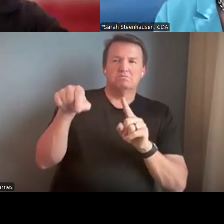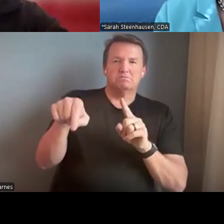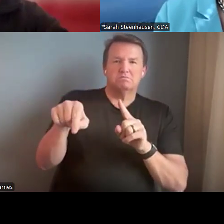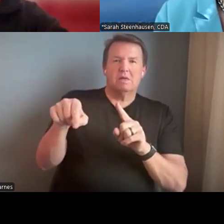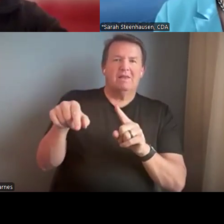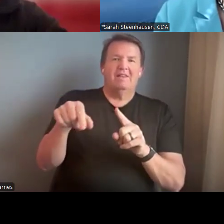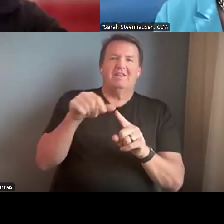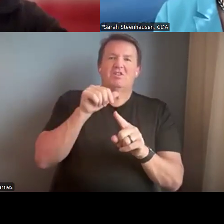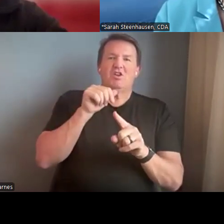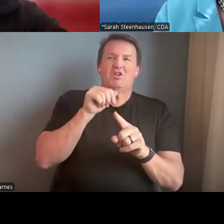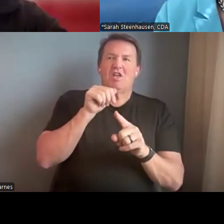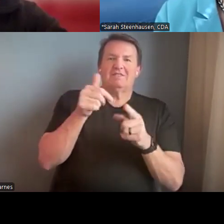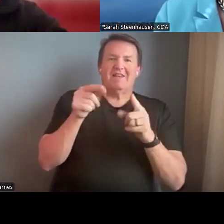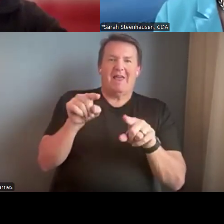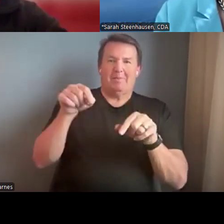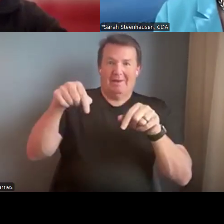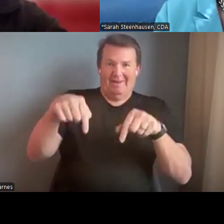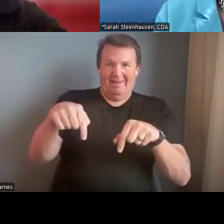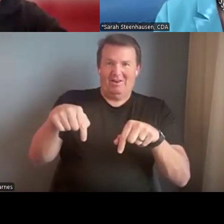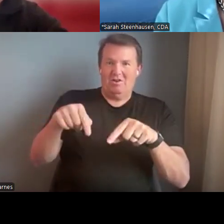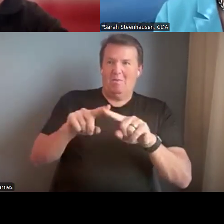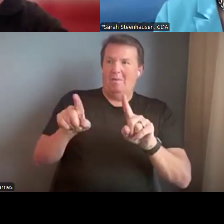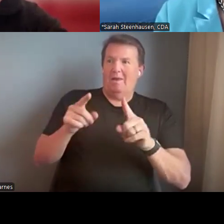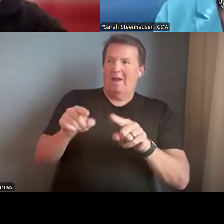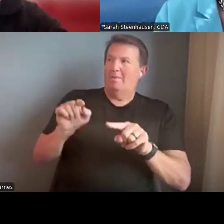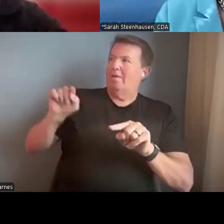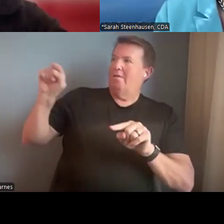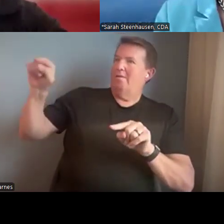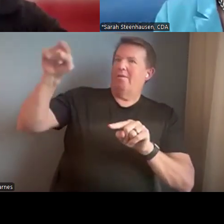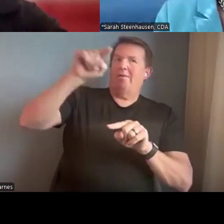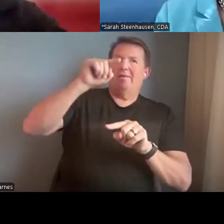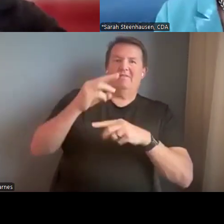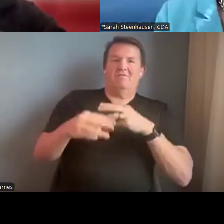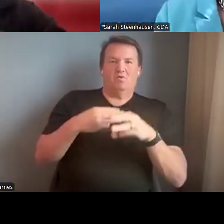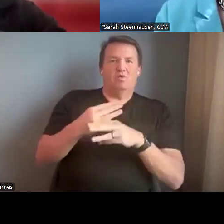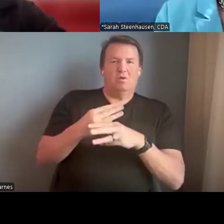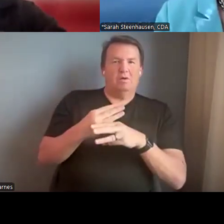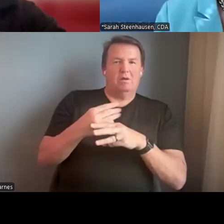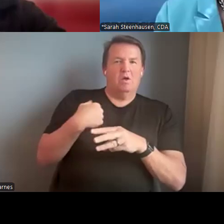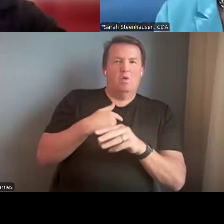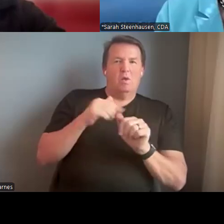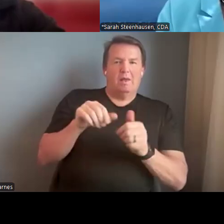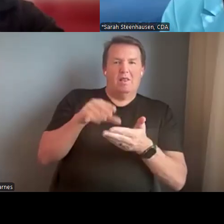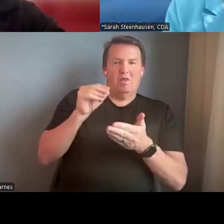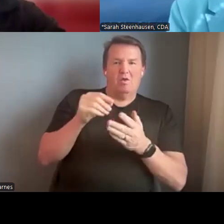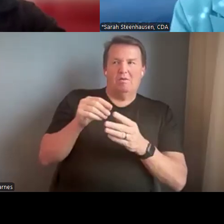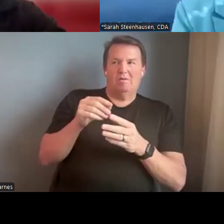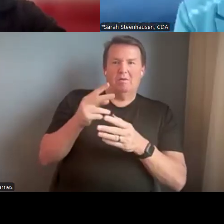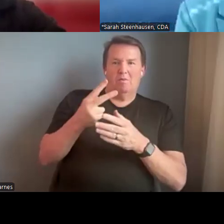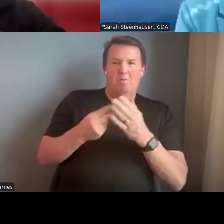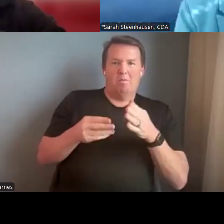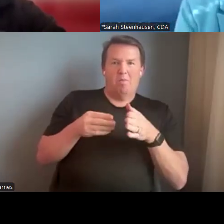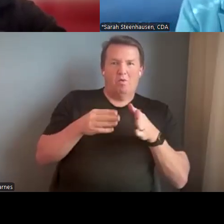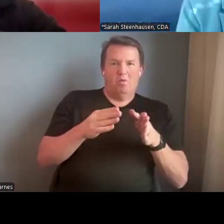or California medical or organizational context and see, I think there's learning to go both ways about needs